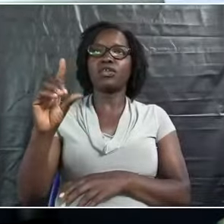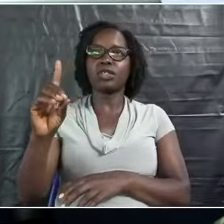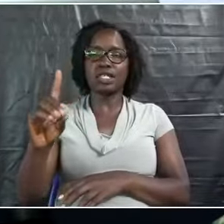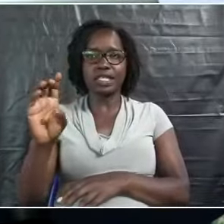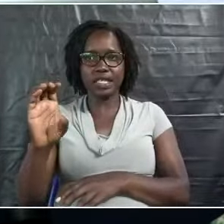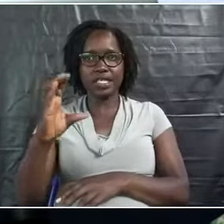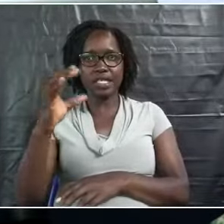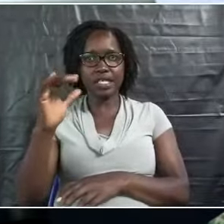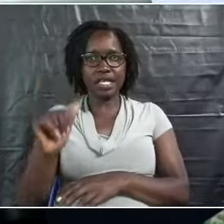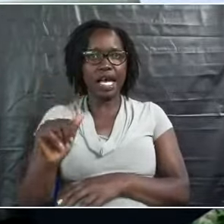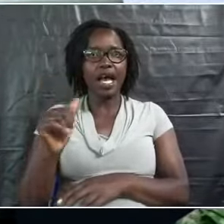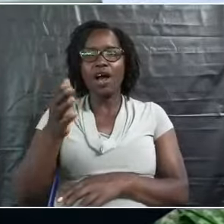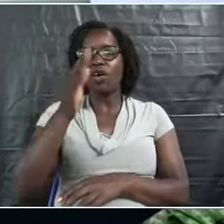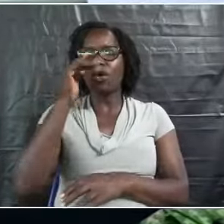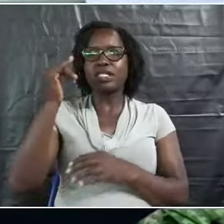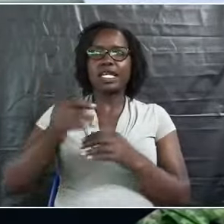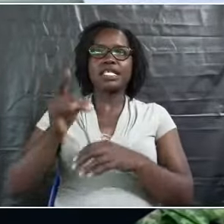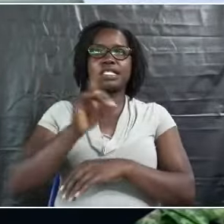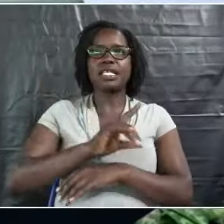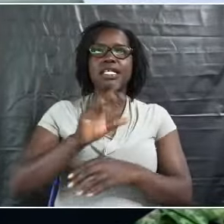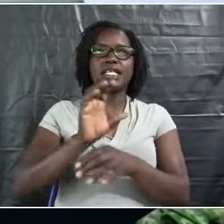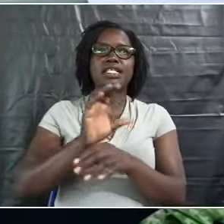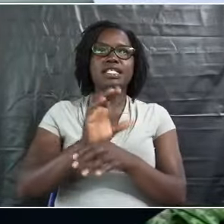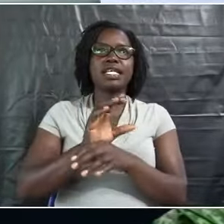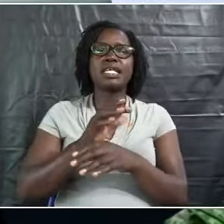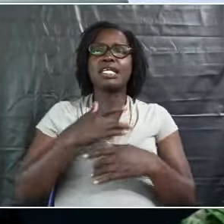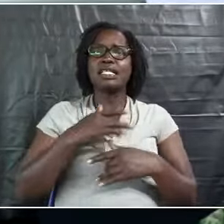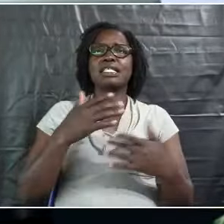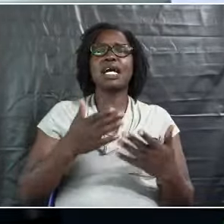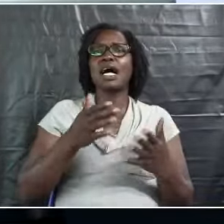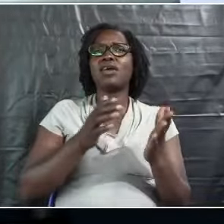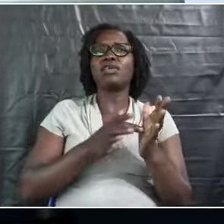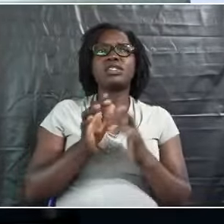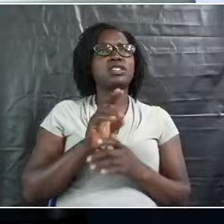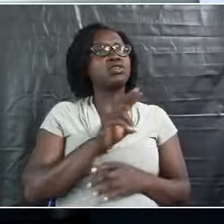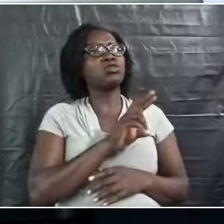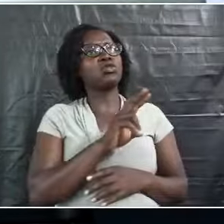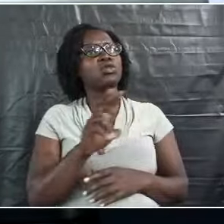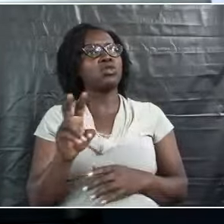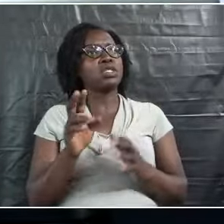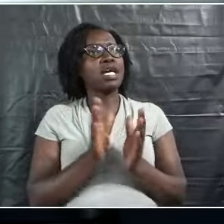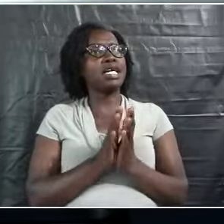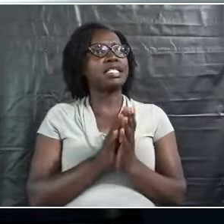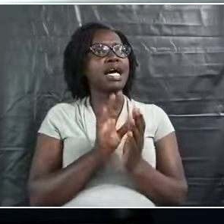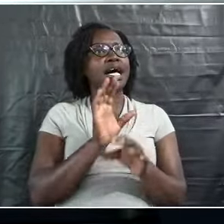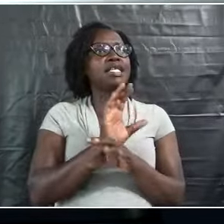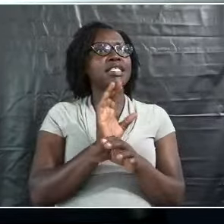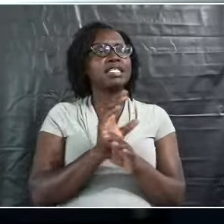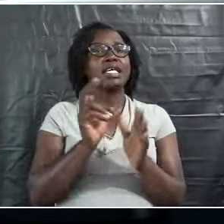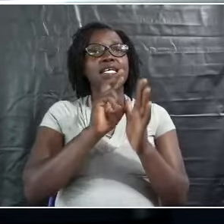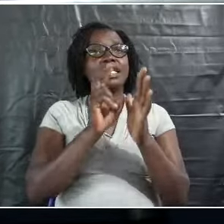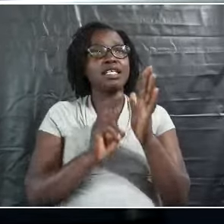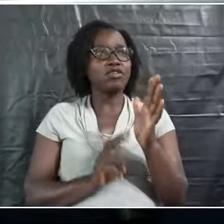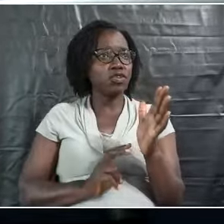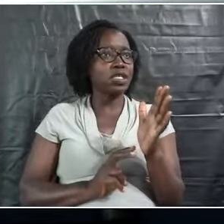It's very interesting how God looks, how Jesus looks at that particular church. If you read